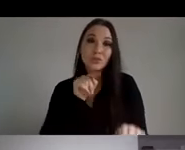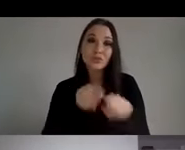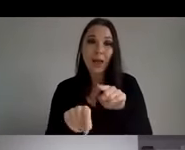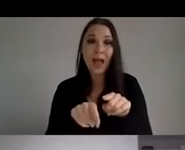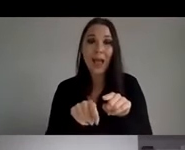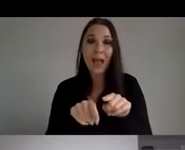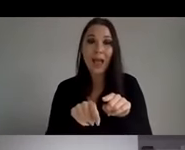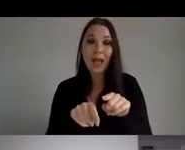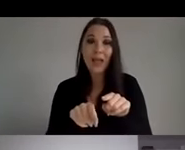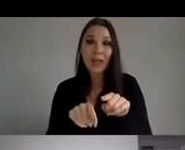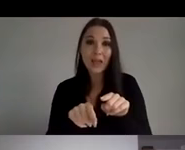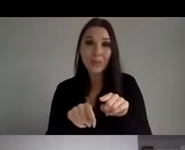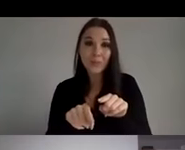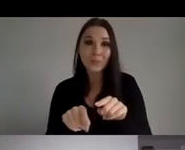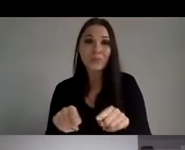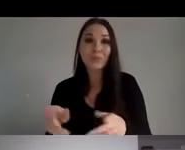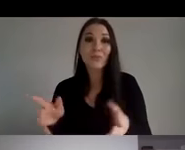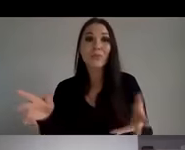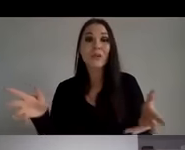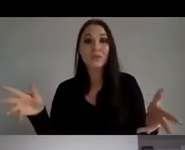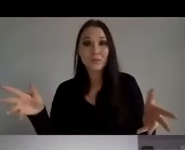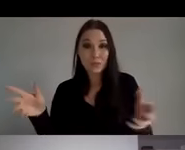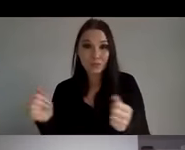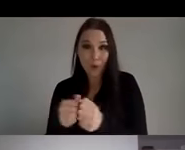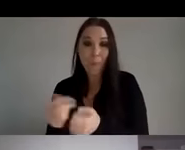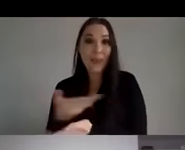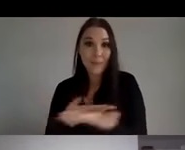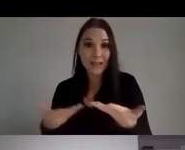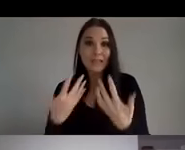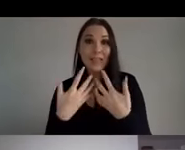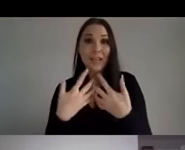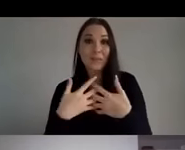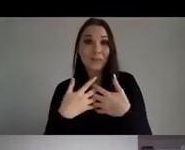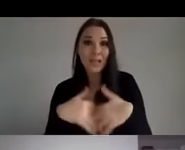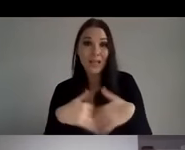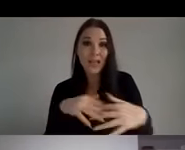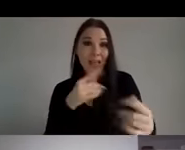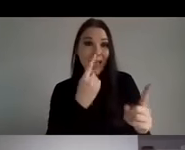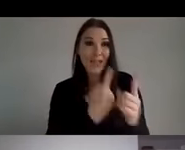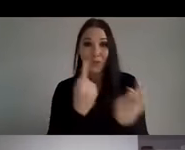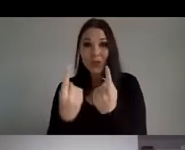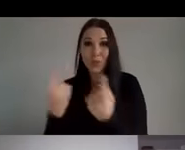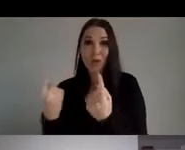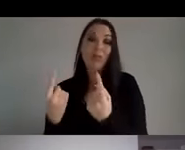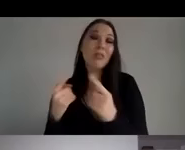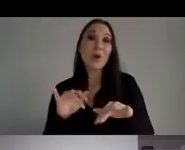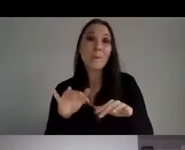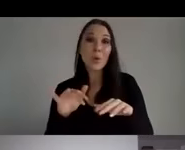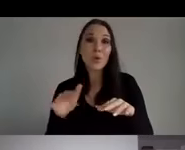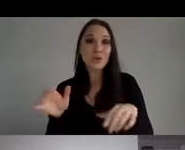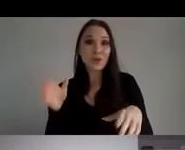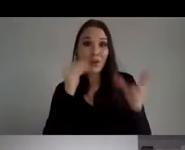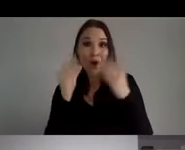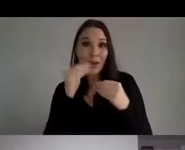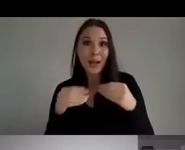basically complement any individual machine learning model that's doing computer vision, or if with camera,